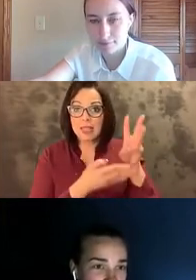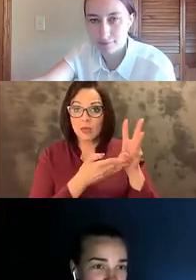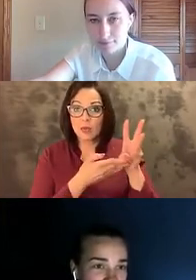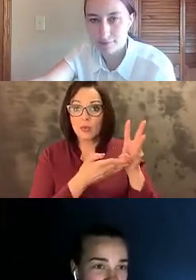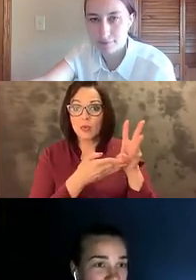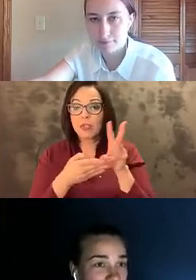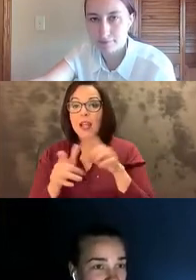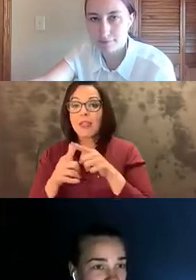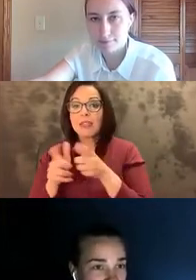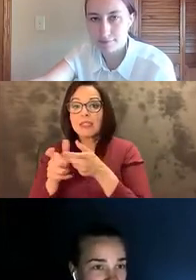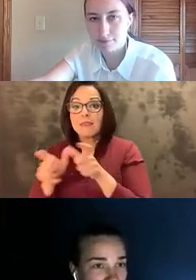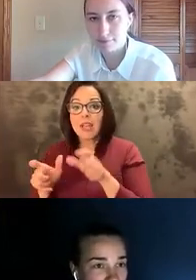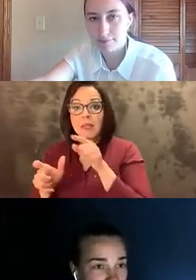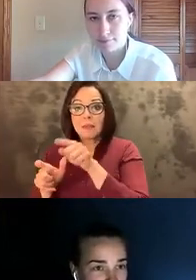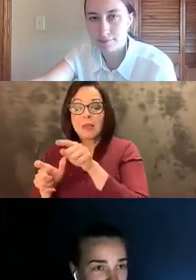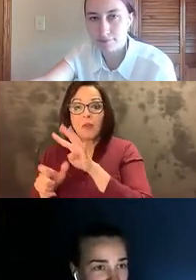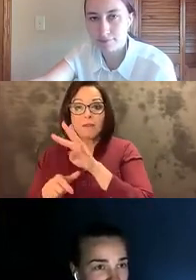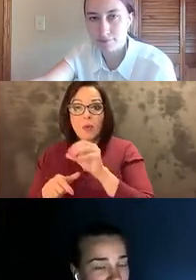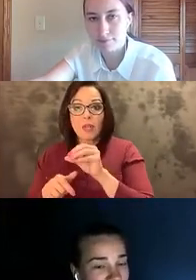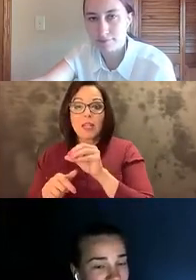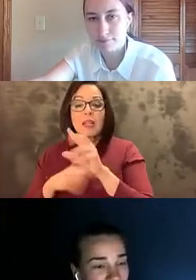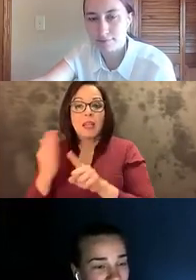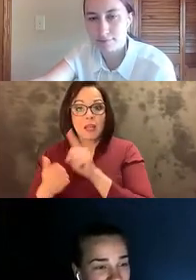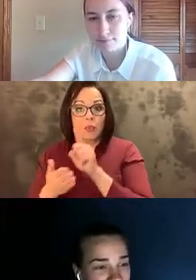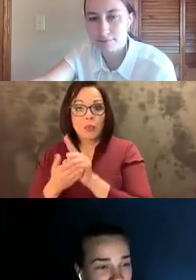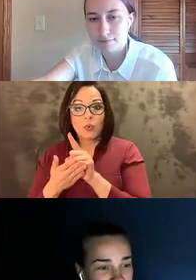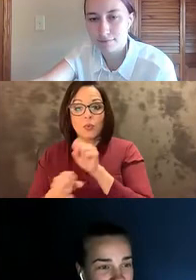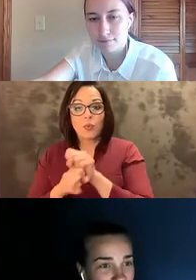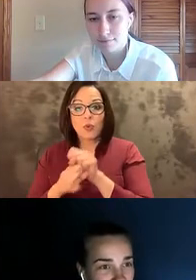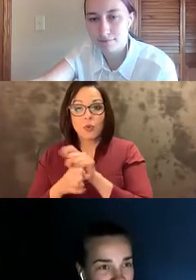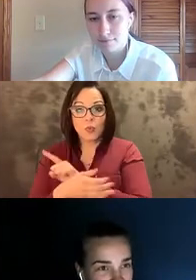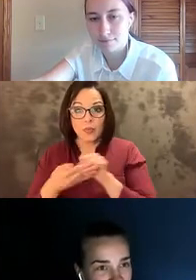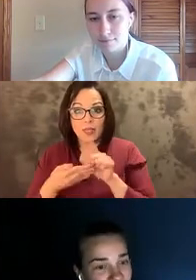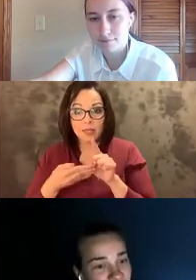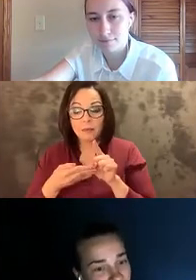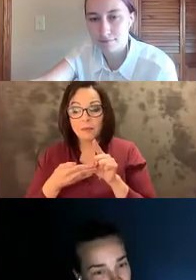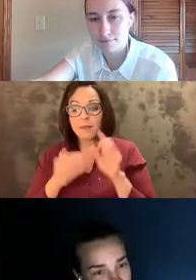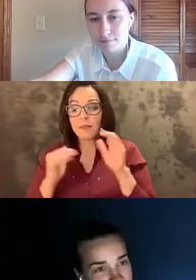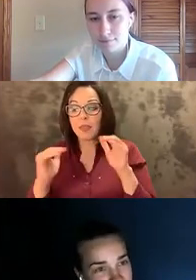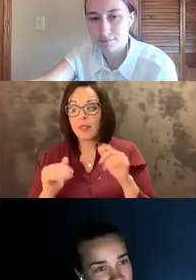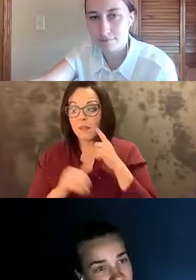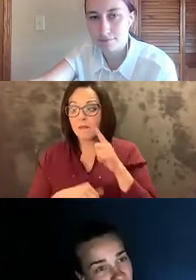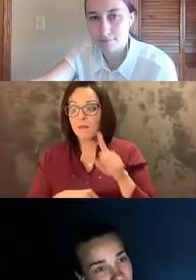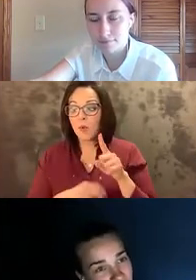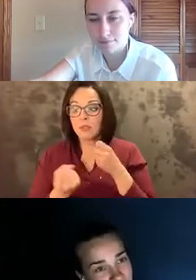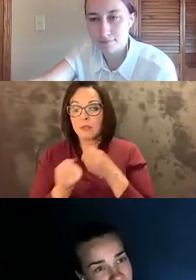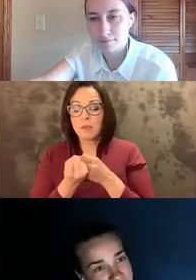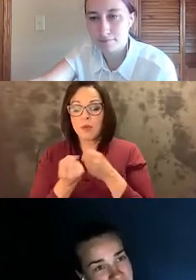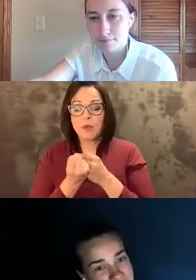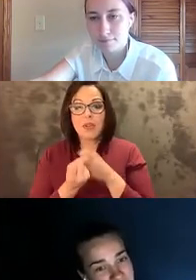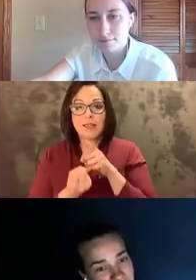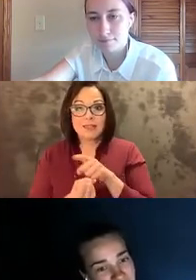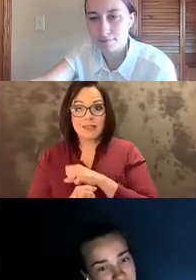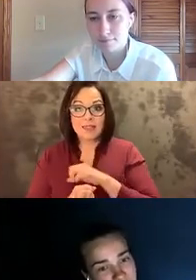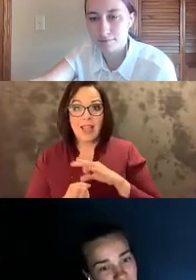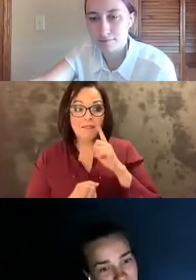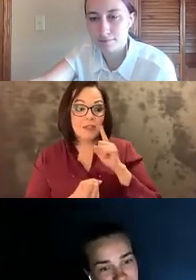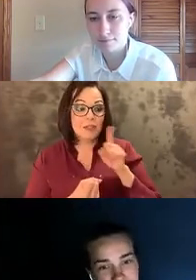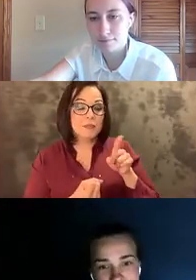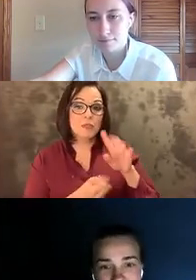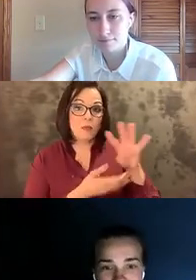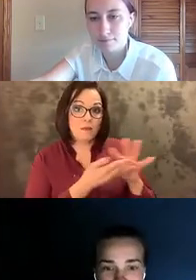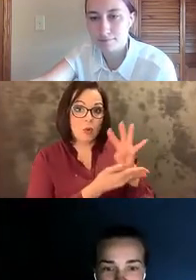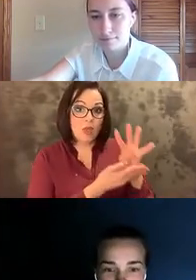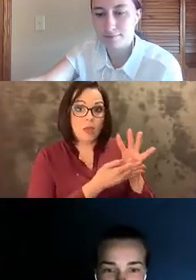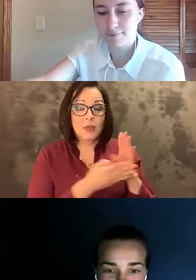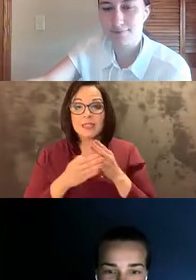dividing it by the 40-hour work week. And for support staff, you would take the 4 hours and divide it by